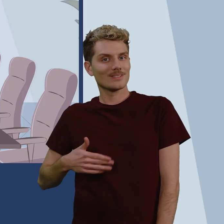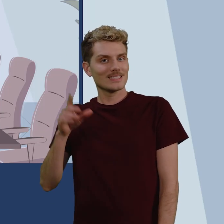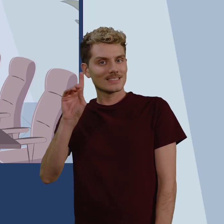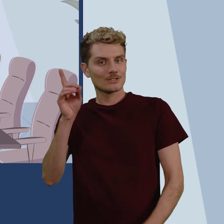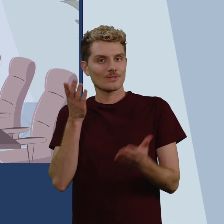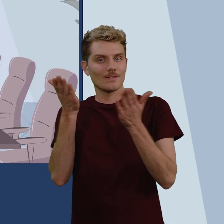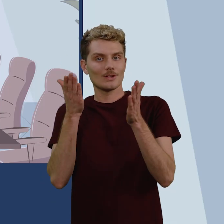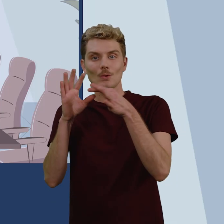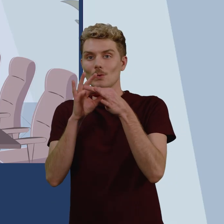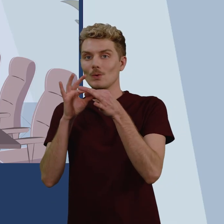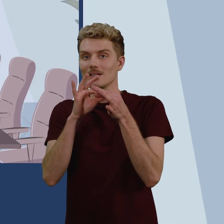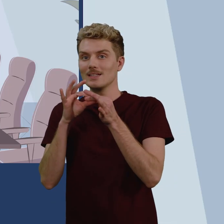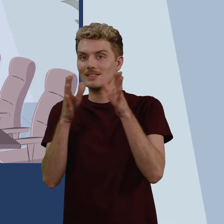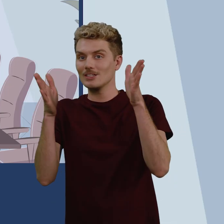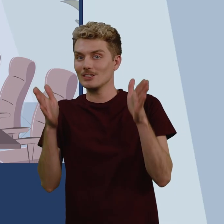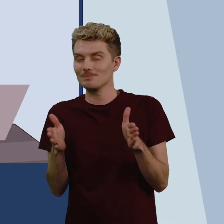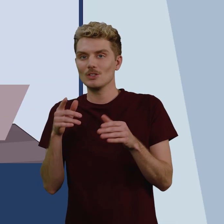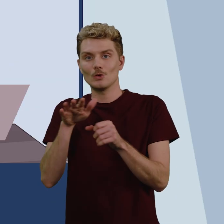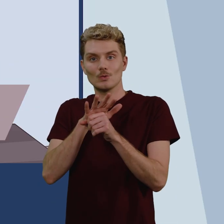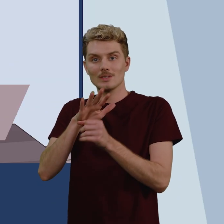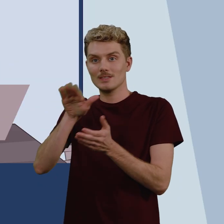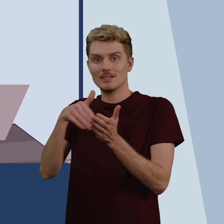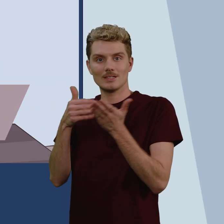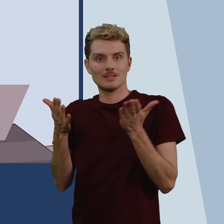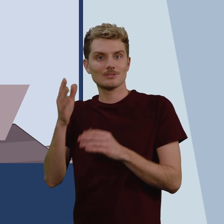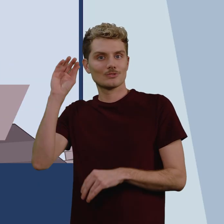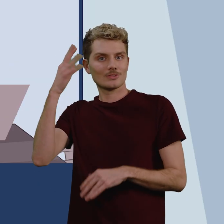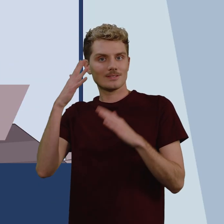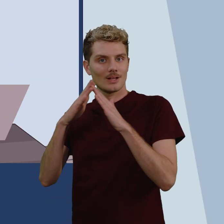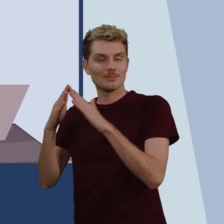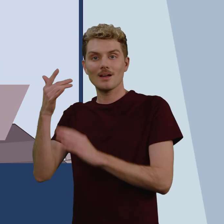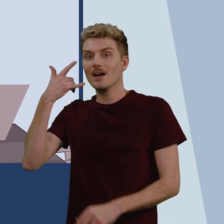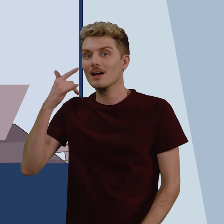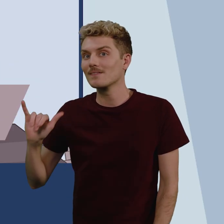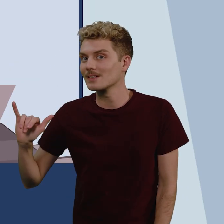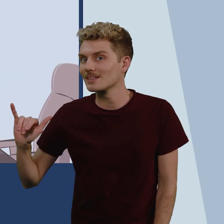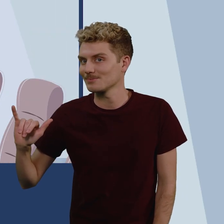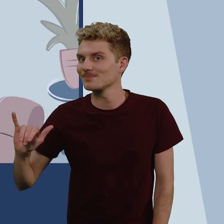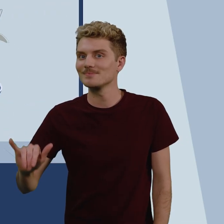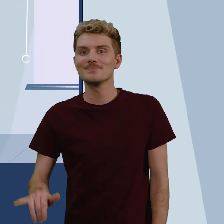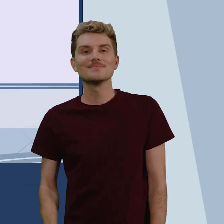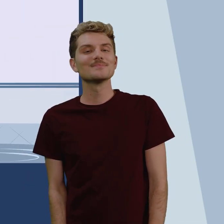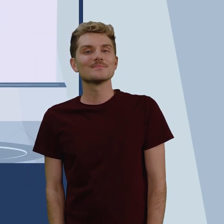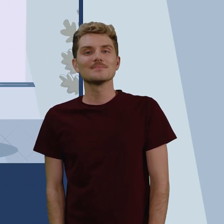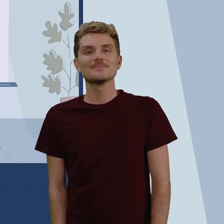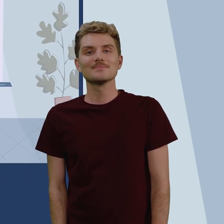Hello, I'm Danny, a service coordinator at the Regional Center here in Sunnytown, California.